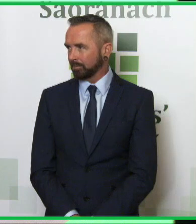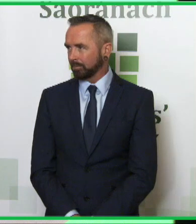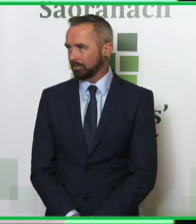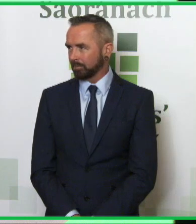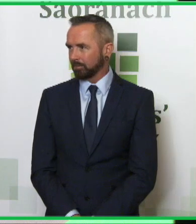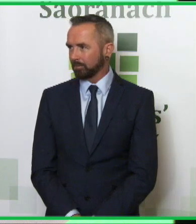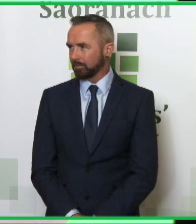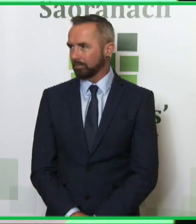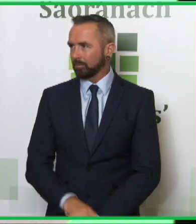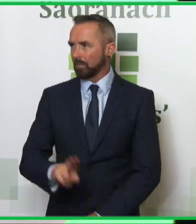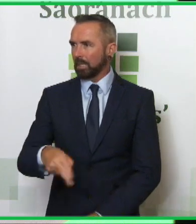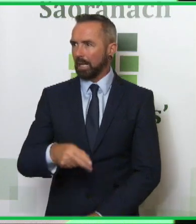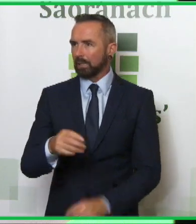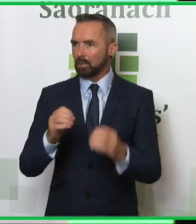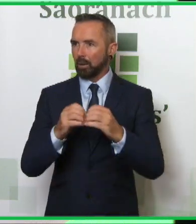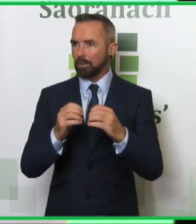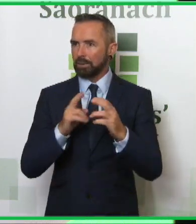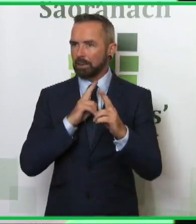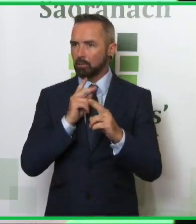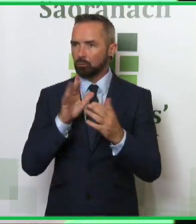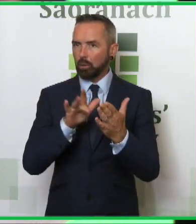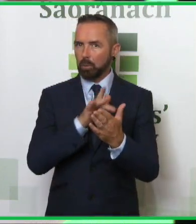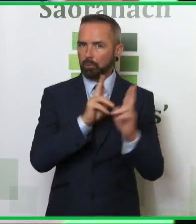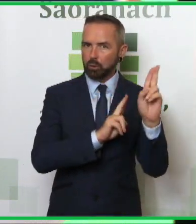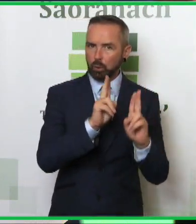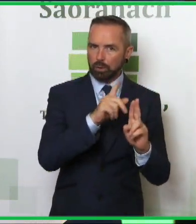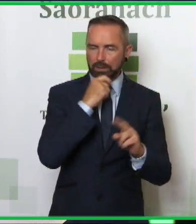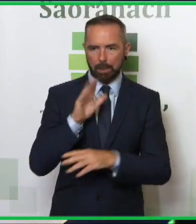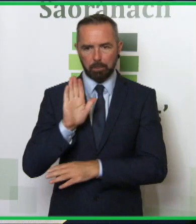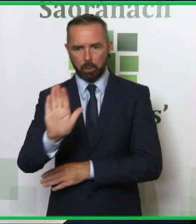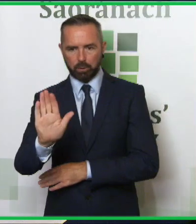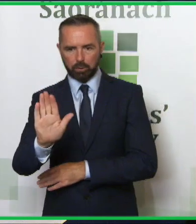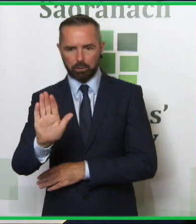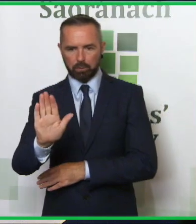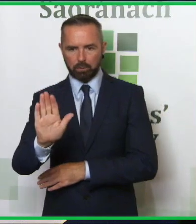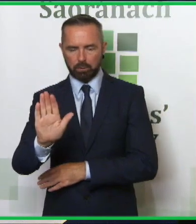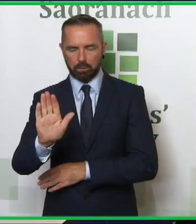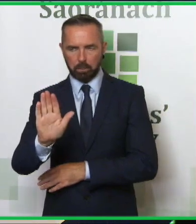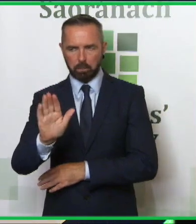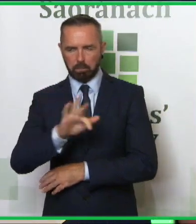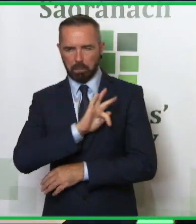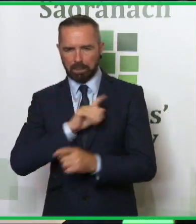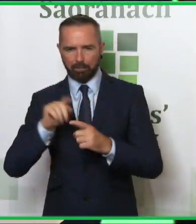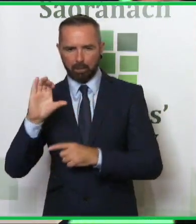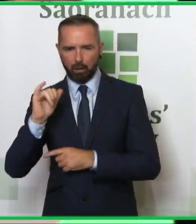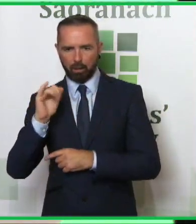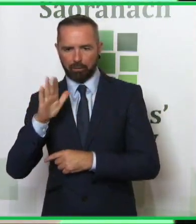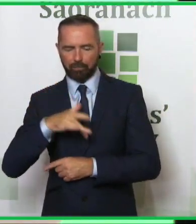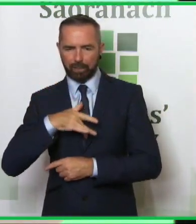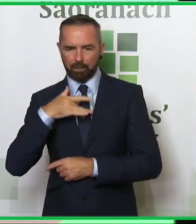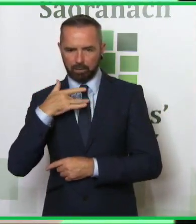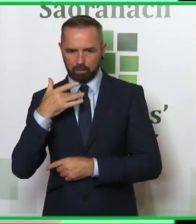say remove should and put must everywhere. Colin and myself have just been talking about this, and here is our view.